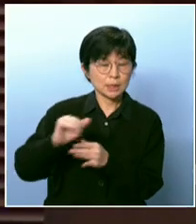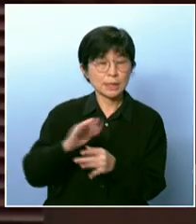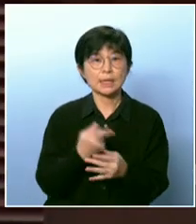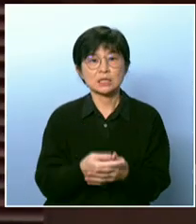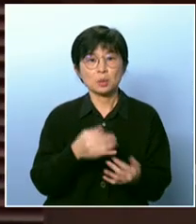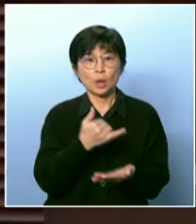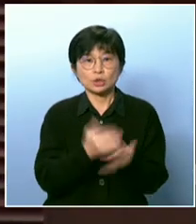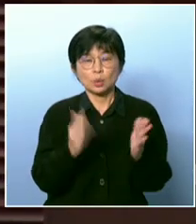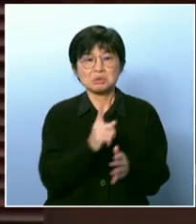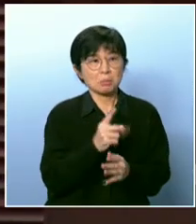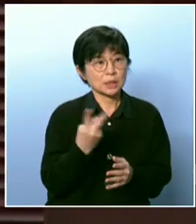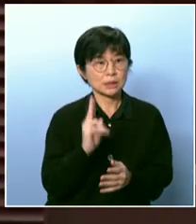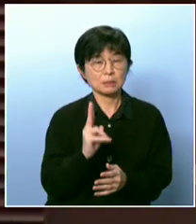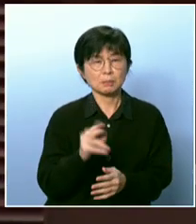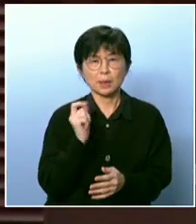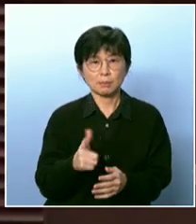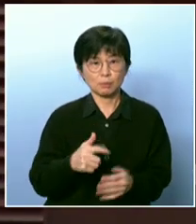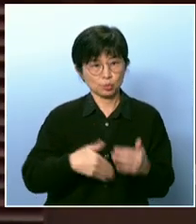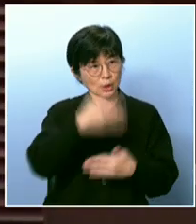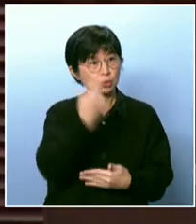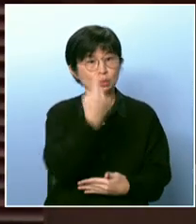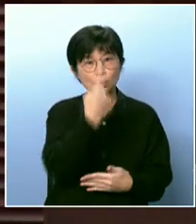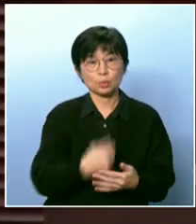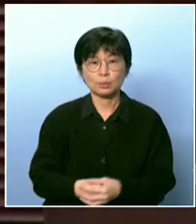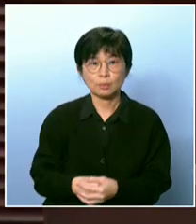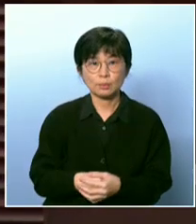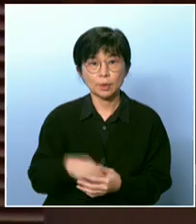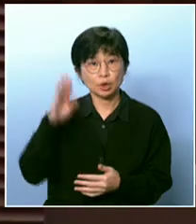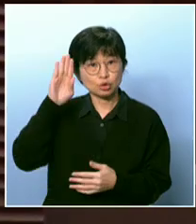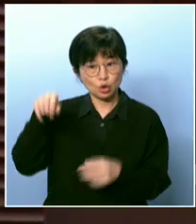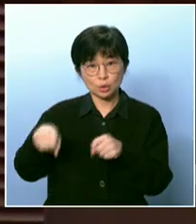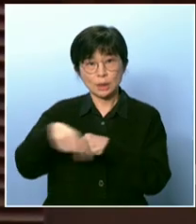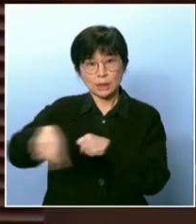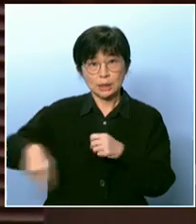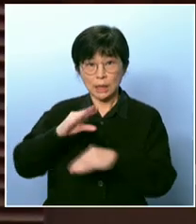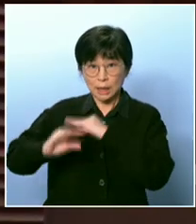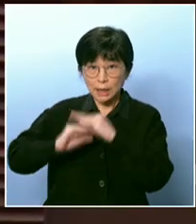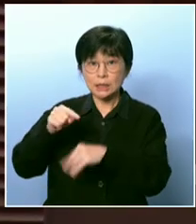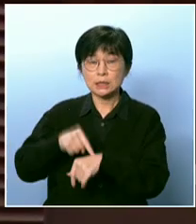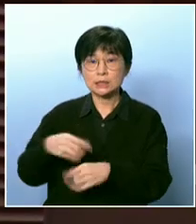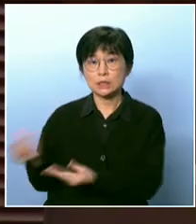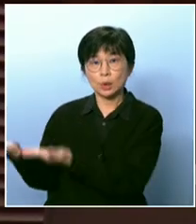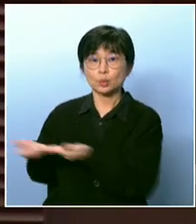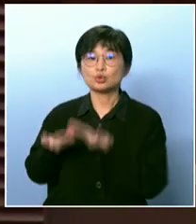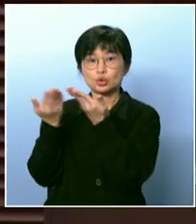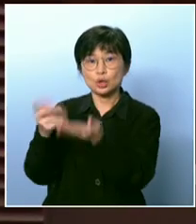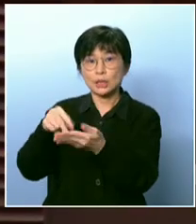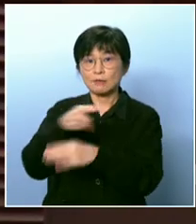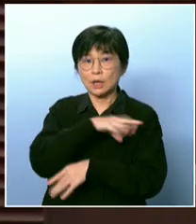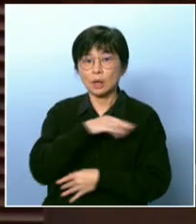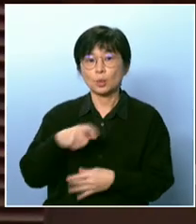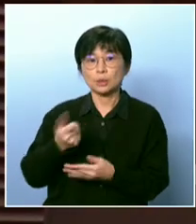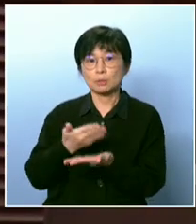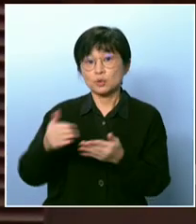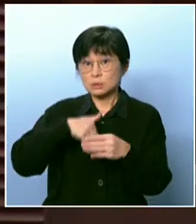cannot provide a daycare center that has, say, 100 or 200 places. It's not one of